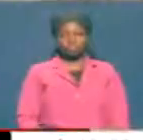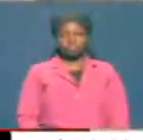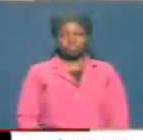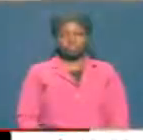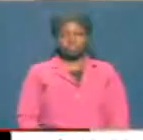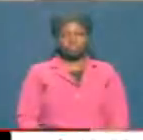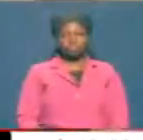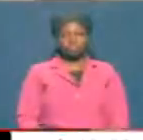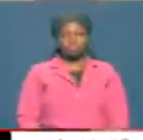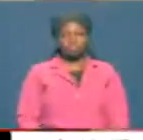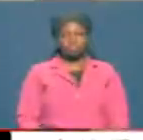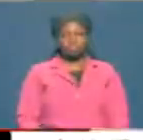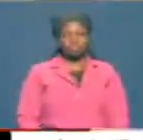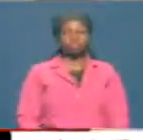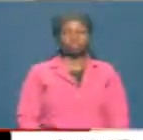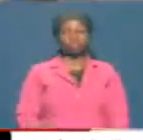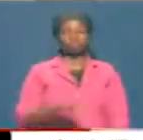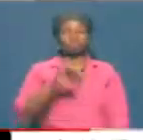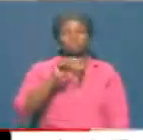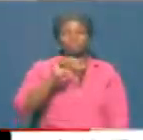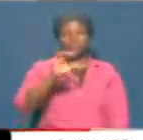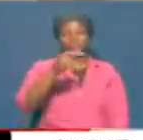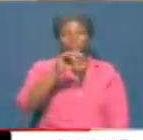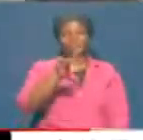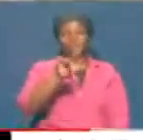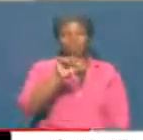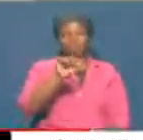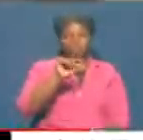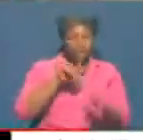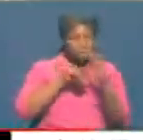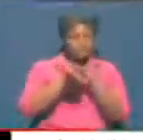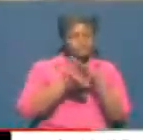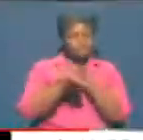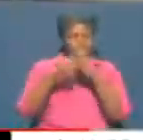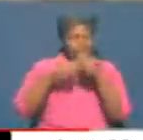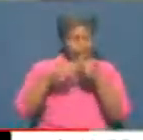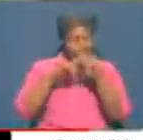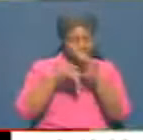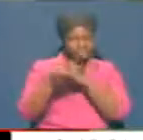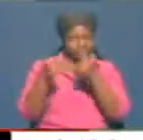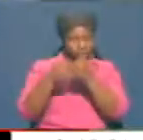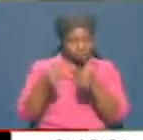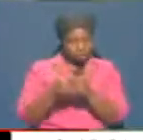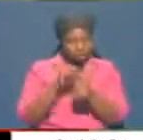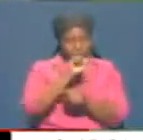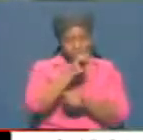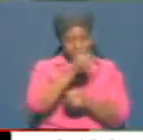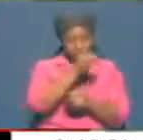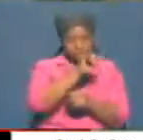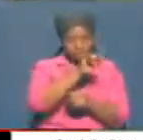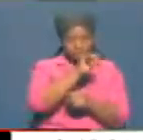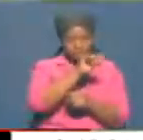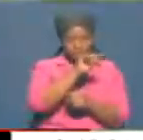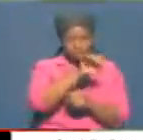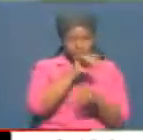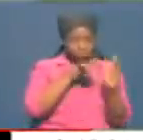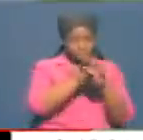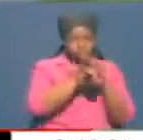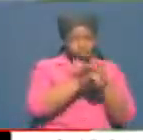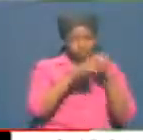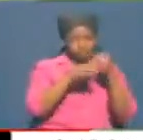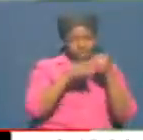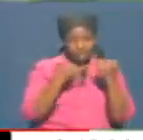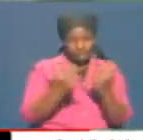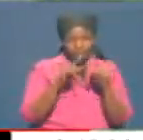cross. Achieng has now scored 7 goals in the competition, followed by Shikangwa, who has netted 6 times. The teams are battling